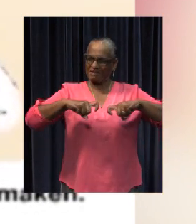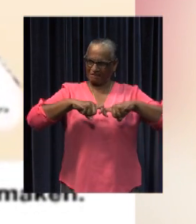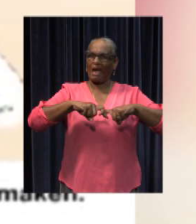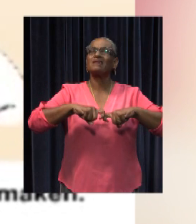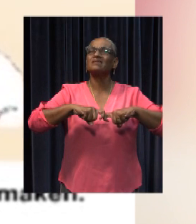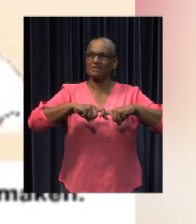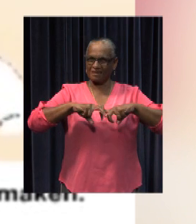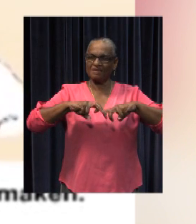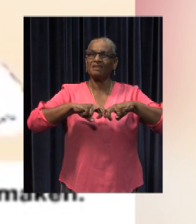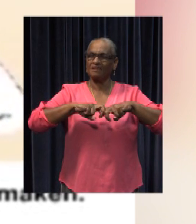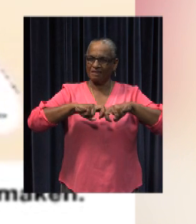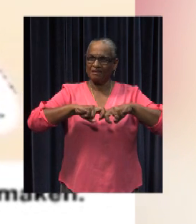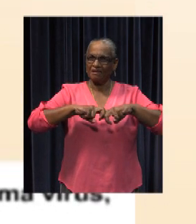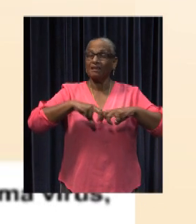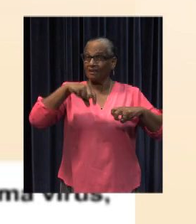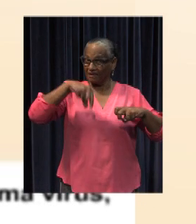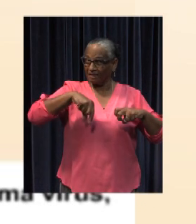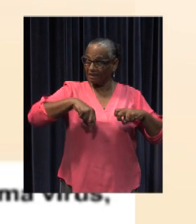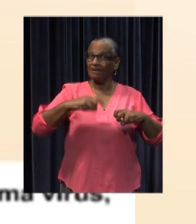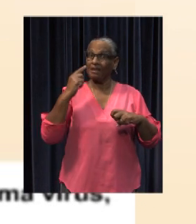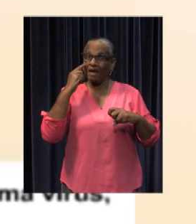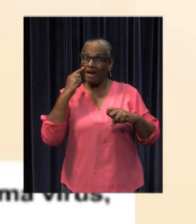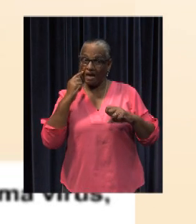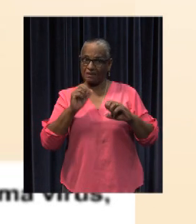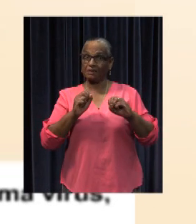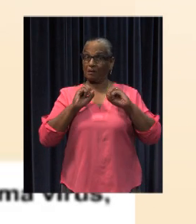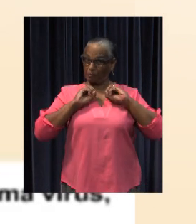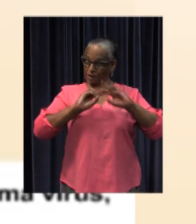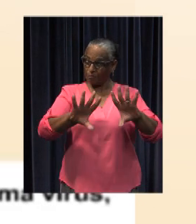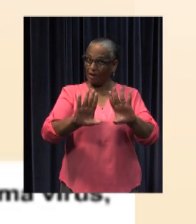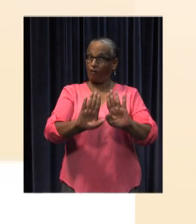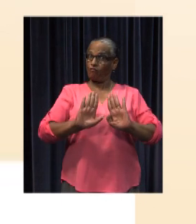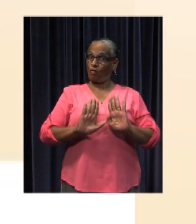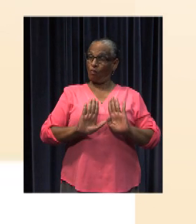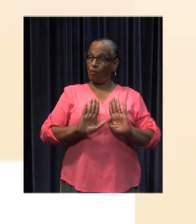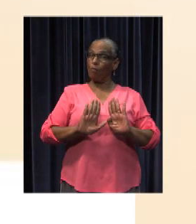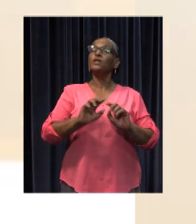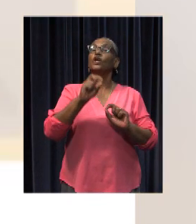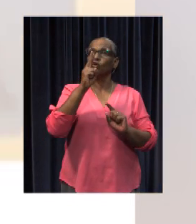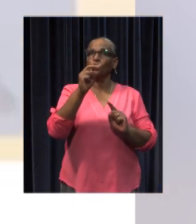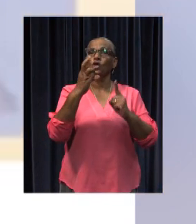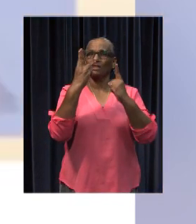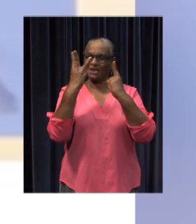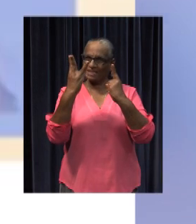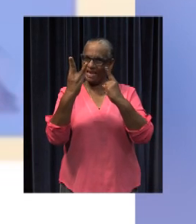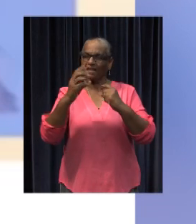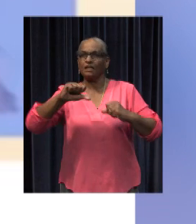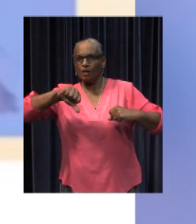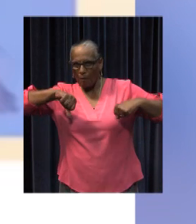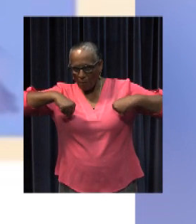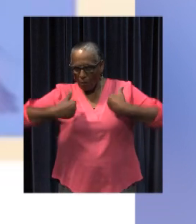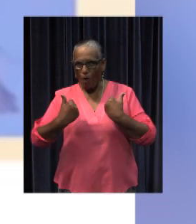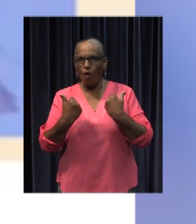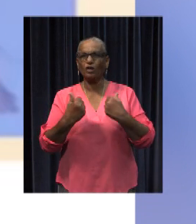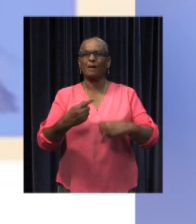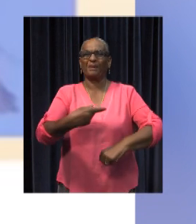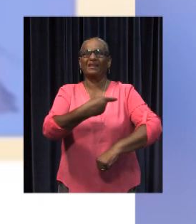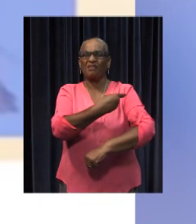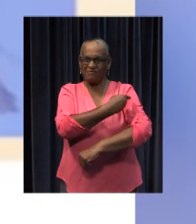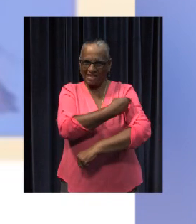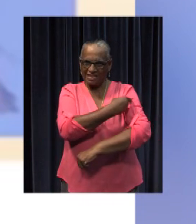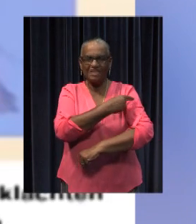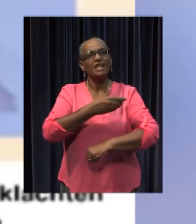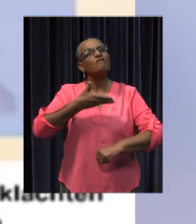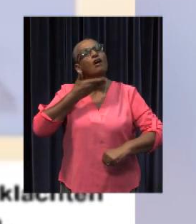through sexual intercourse. To prevent the risk of contamination, a start was made in 2013 with the